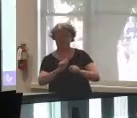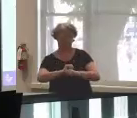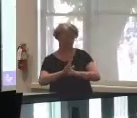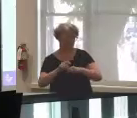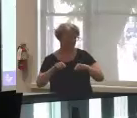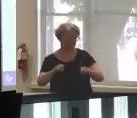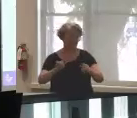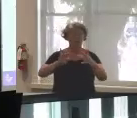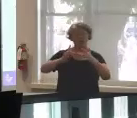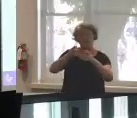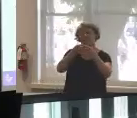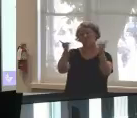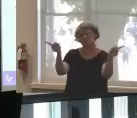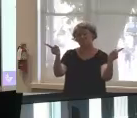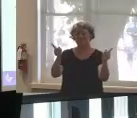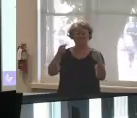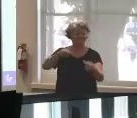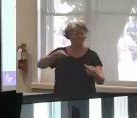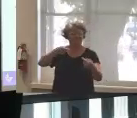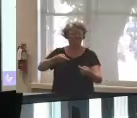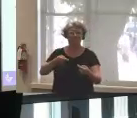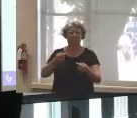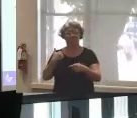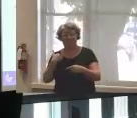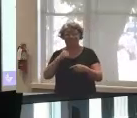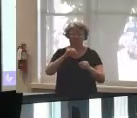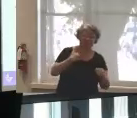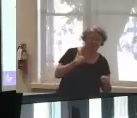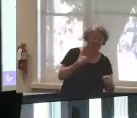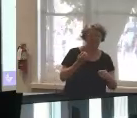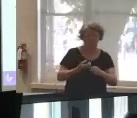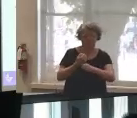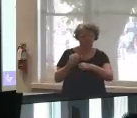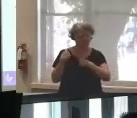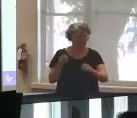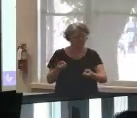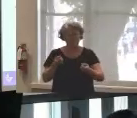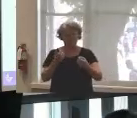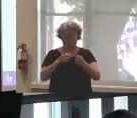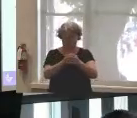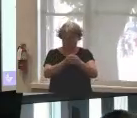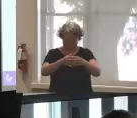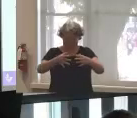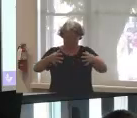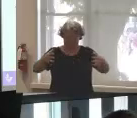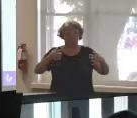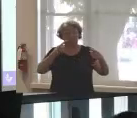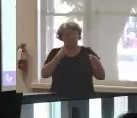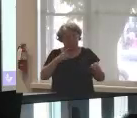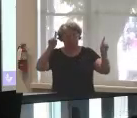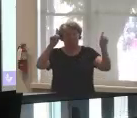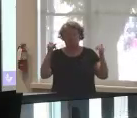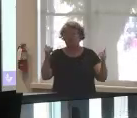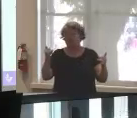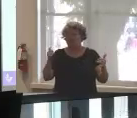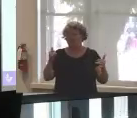online fatigue was something that was real. So the past couple of years has been us focusing on increasing the numbers, which we have done. Right now, we